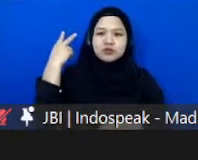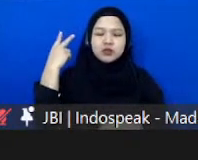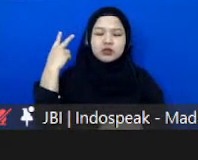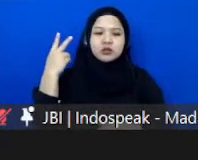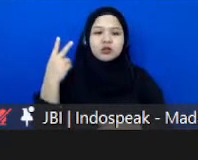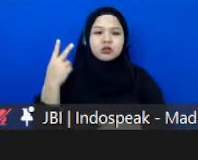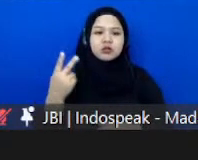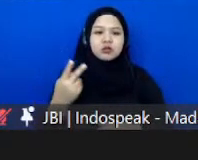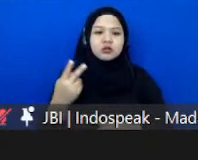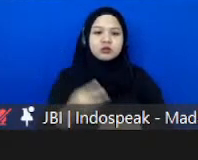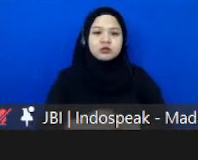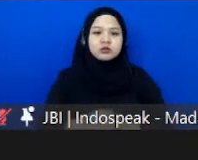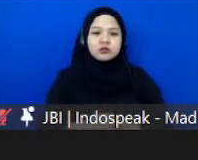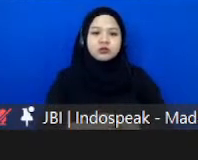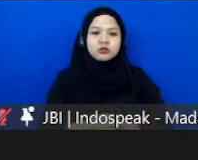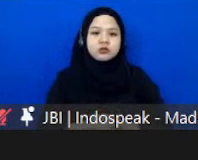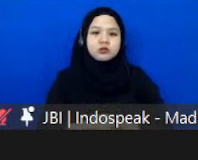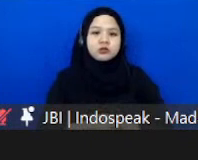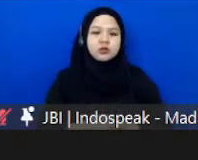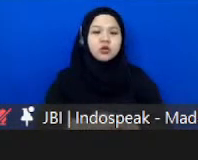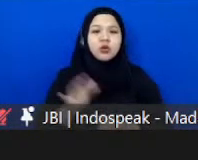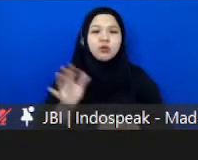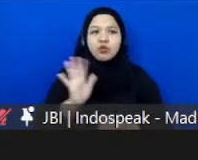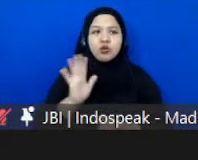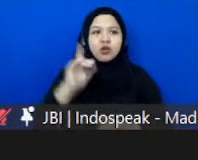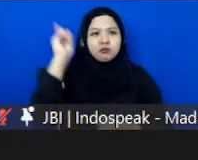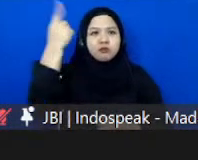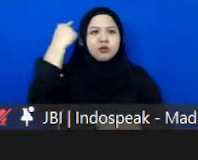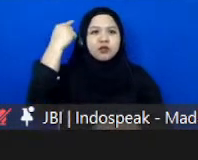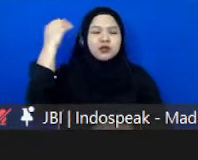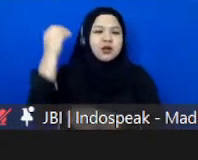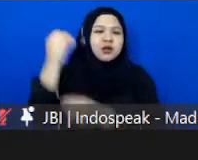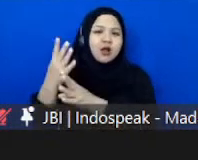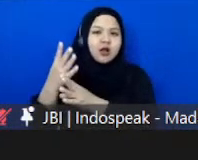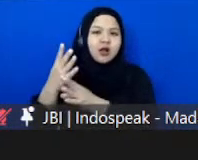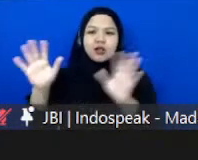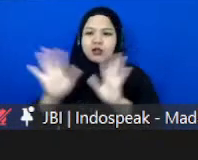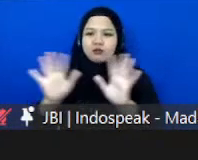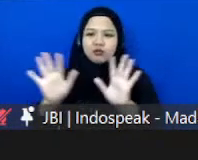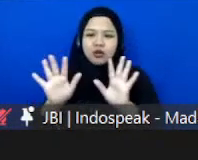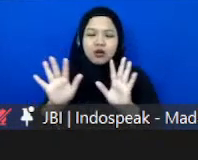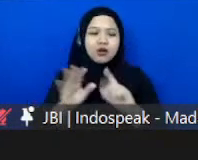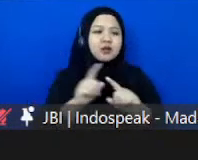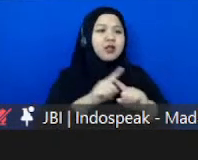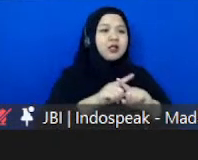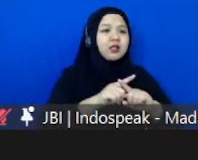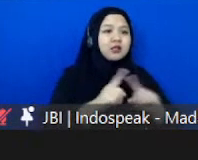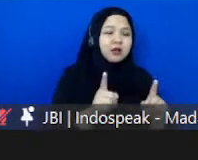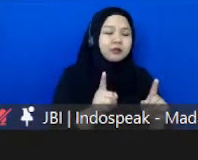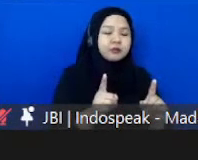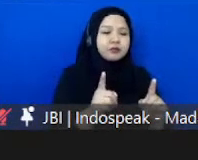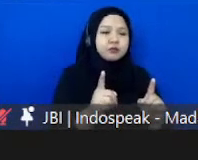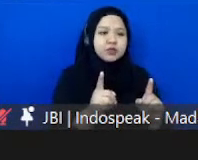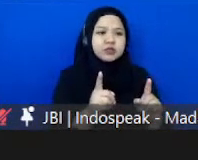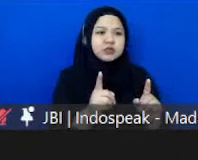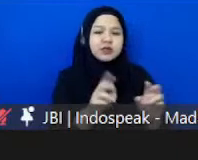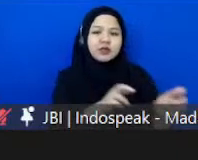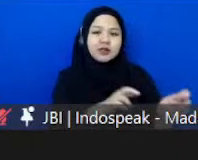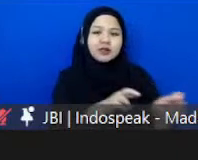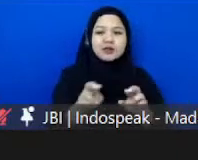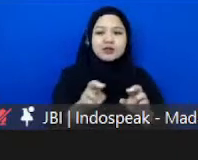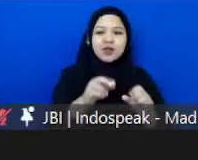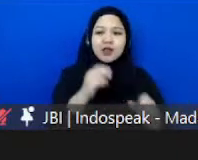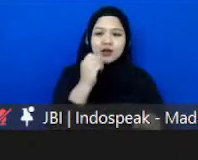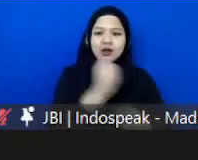not the failure of government, but the failure of the plan